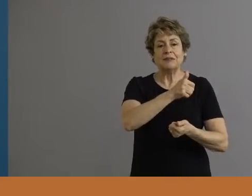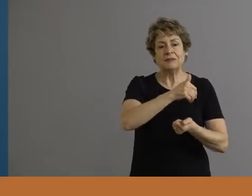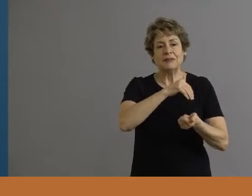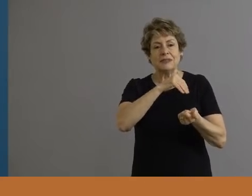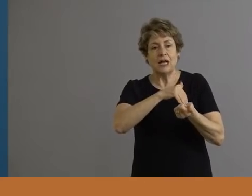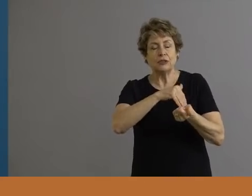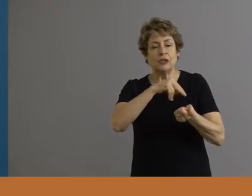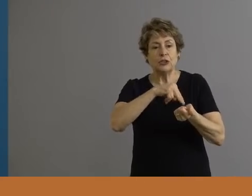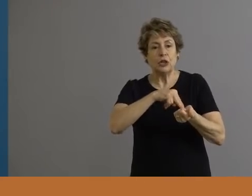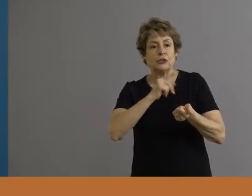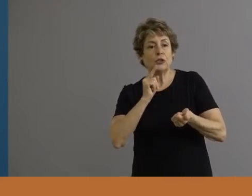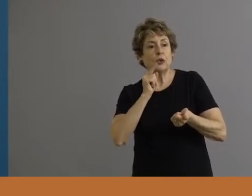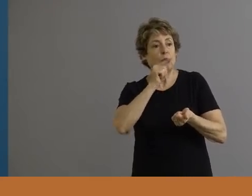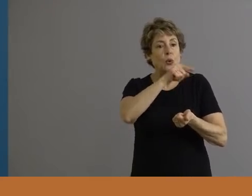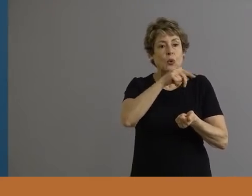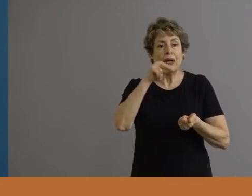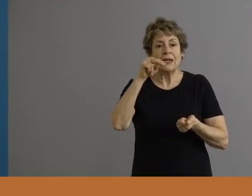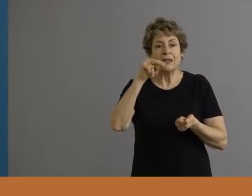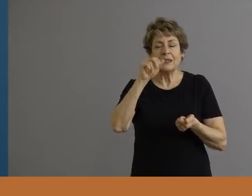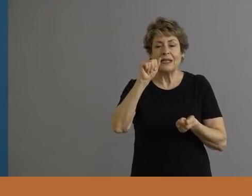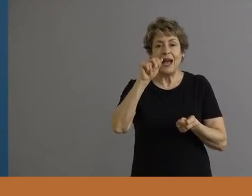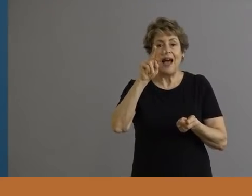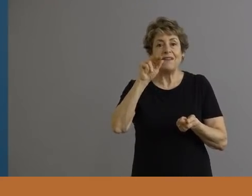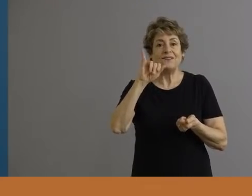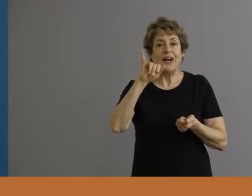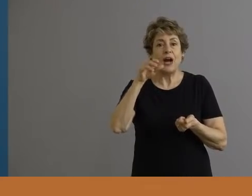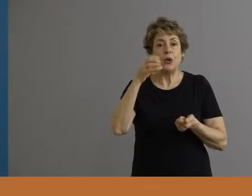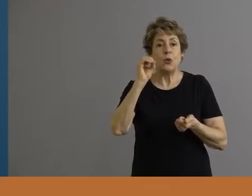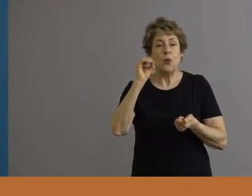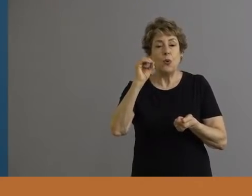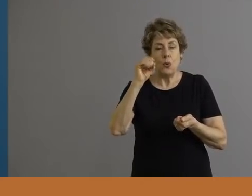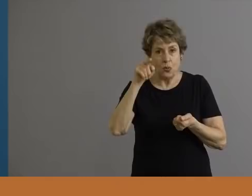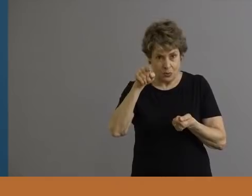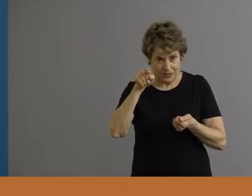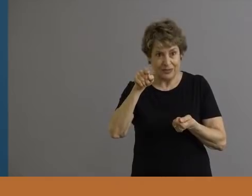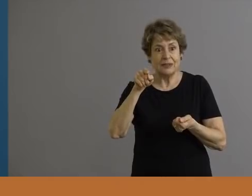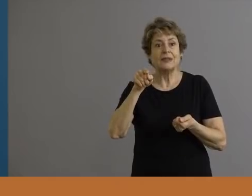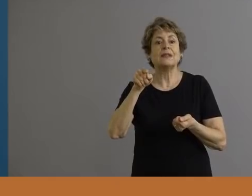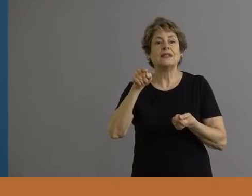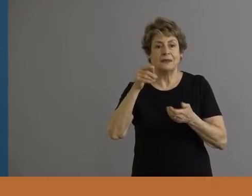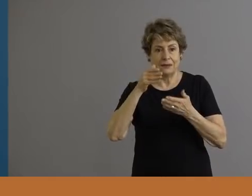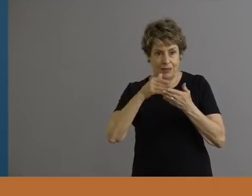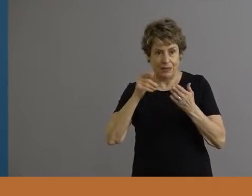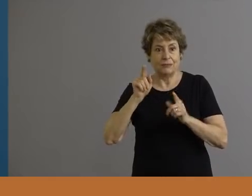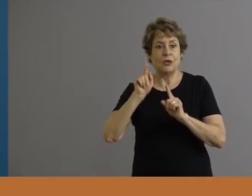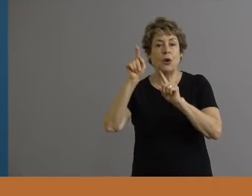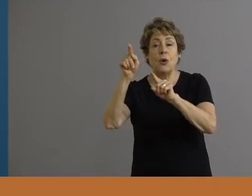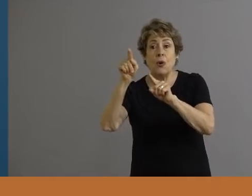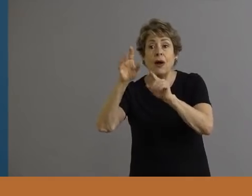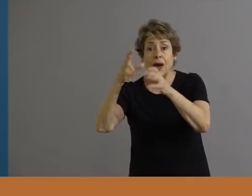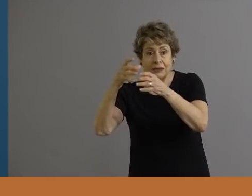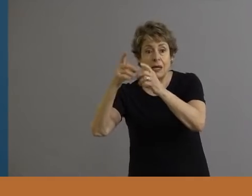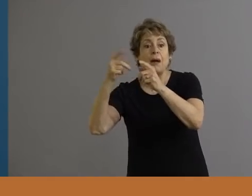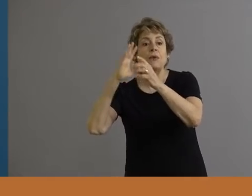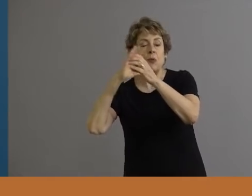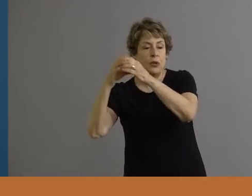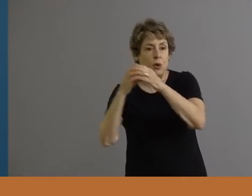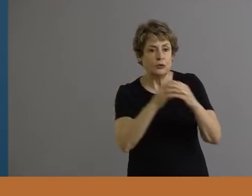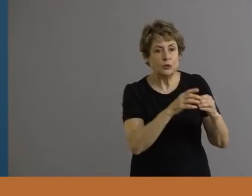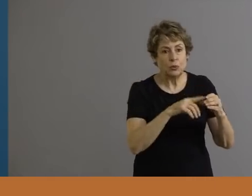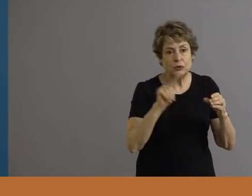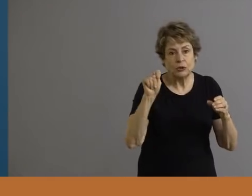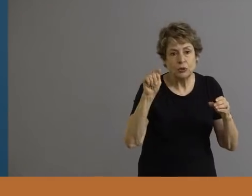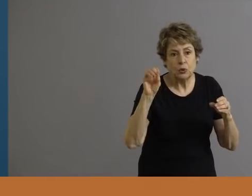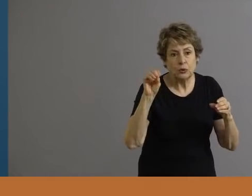down to Tohono O'odham Nation this week to test a number of folks there on the Tohono O'odham Nation. And then next week, we'll be sending them